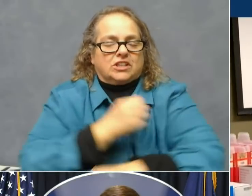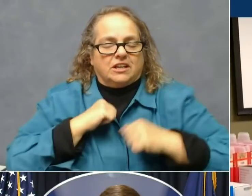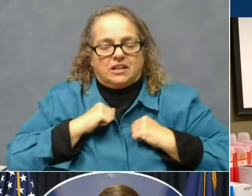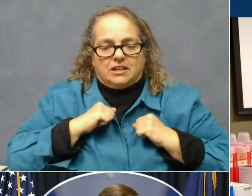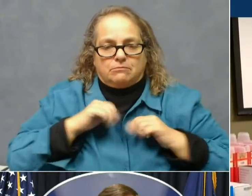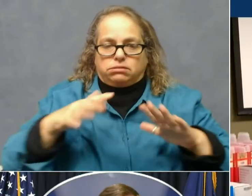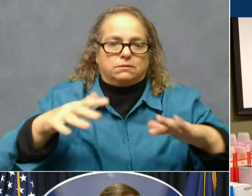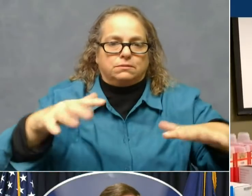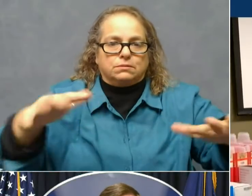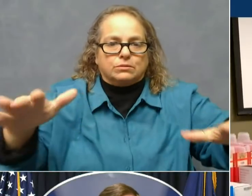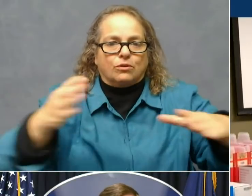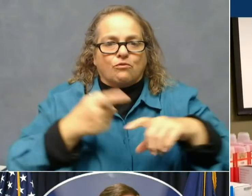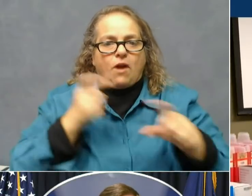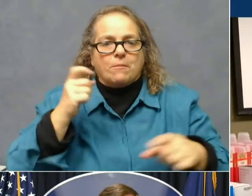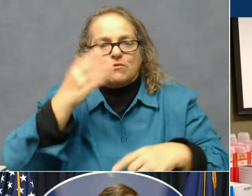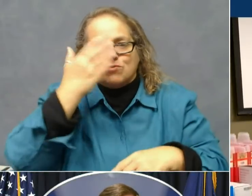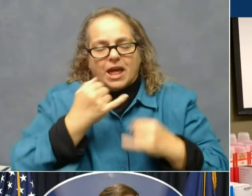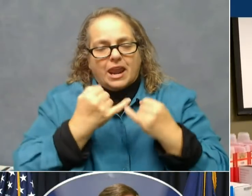frontline workers,